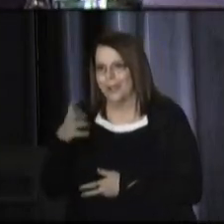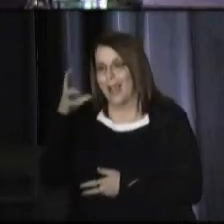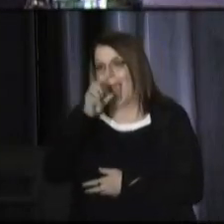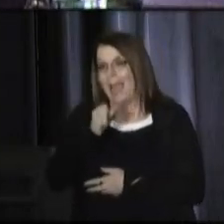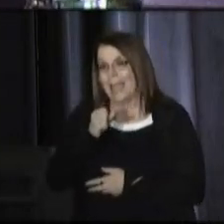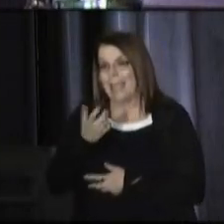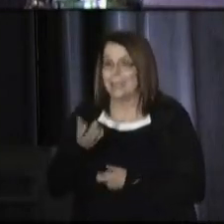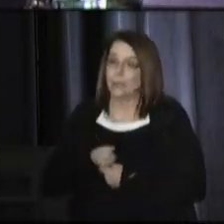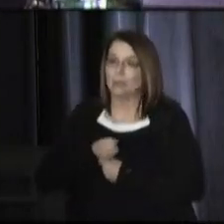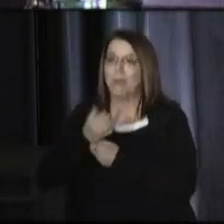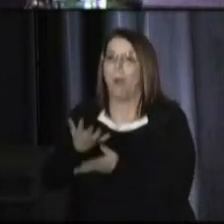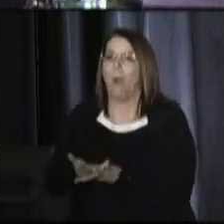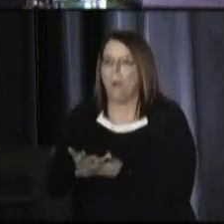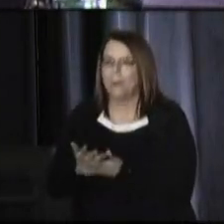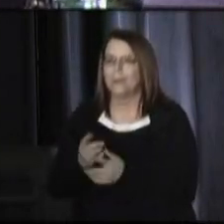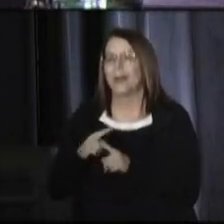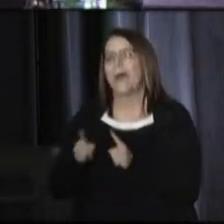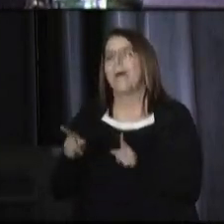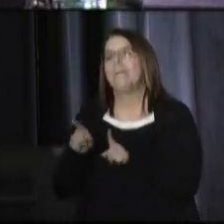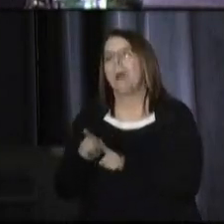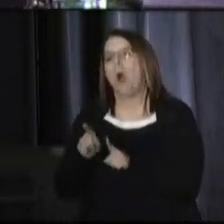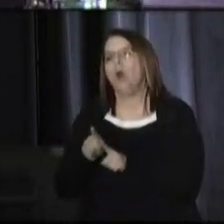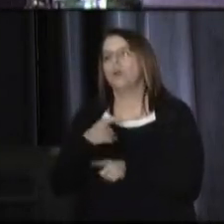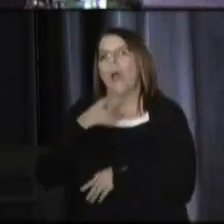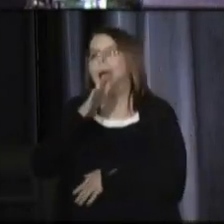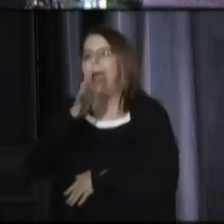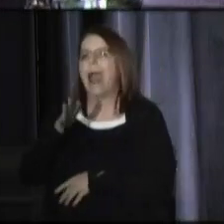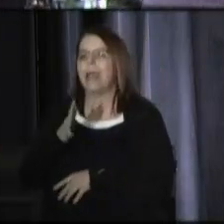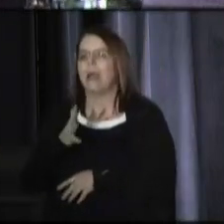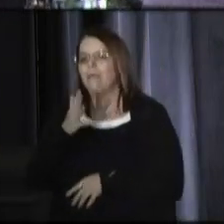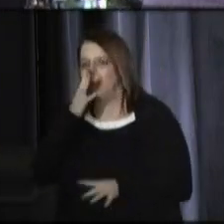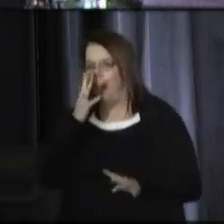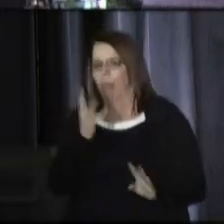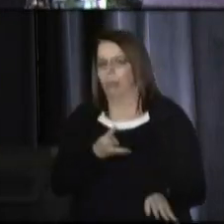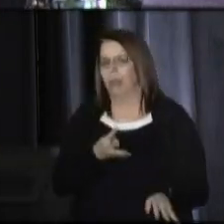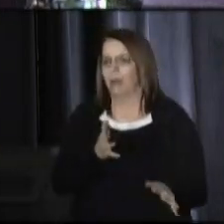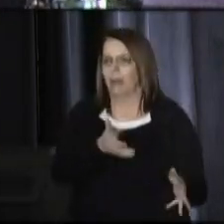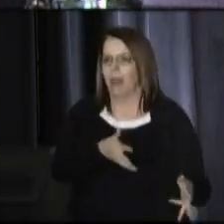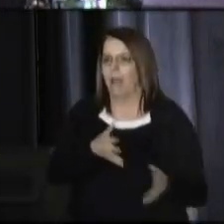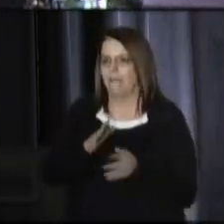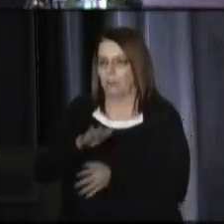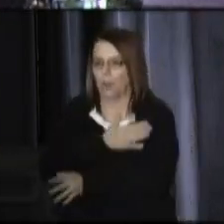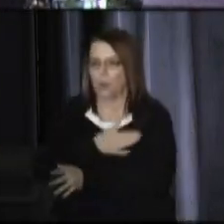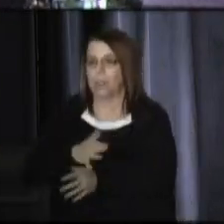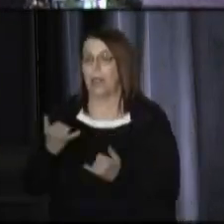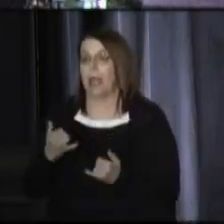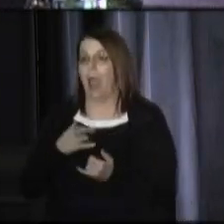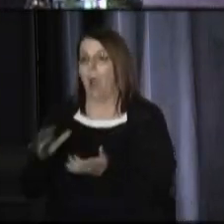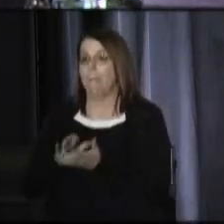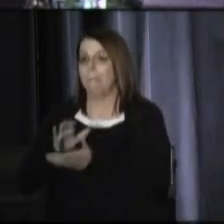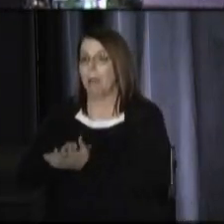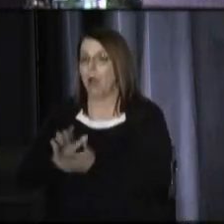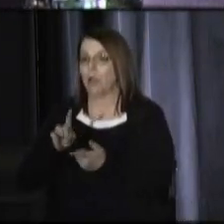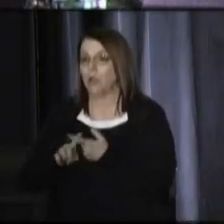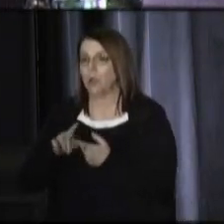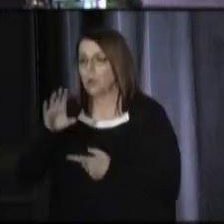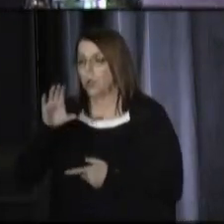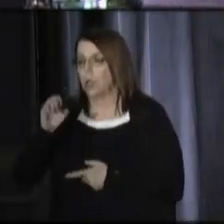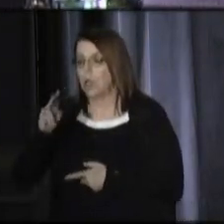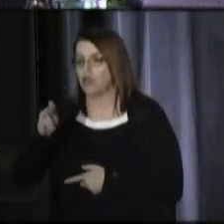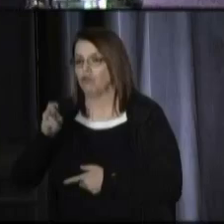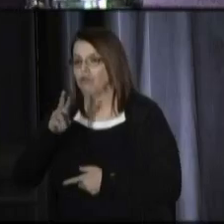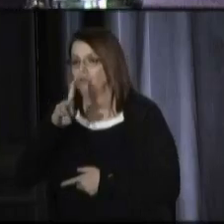have one of those epiphany moments or something that drew you to that, where you are now?